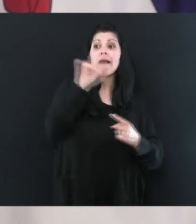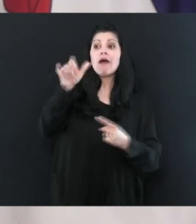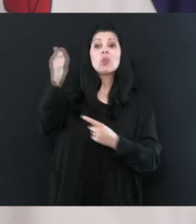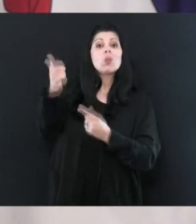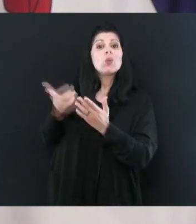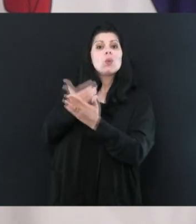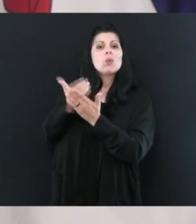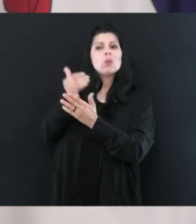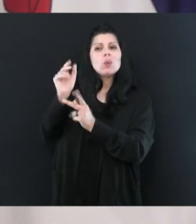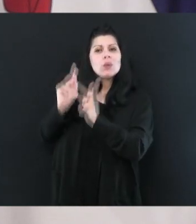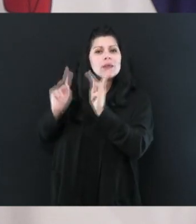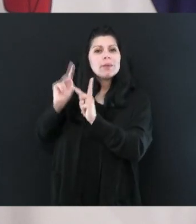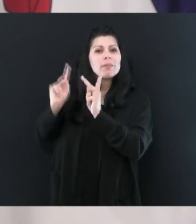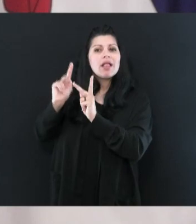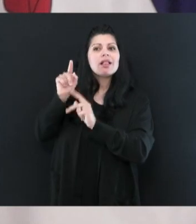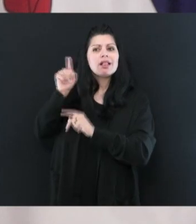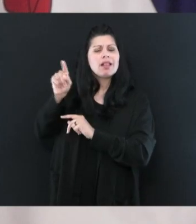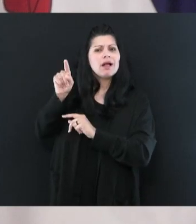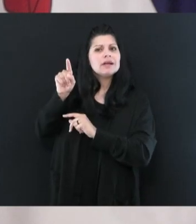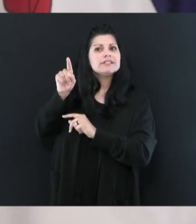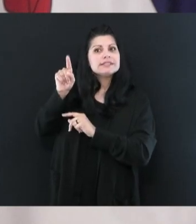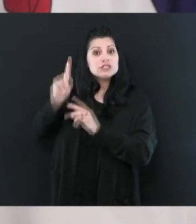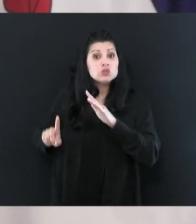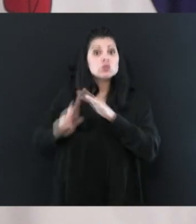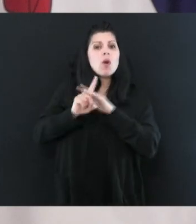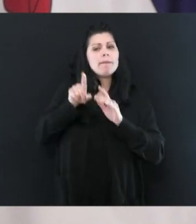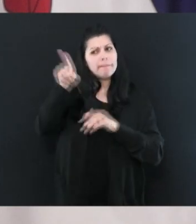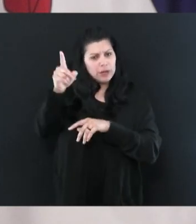always, everybody's wearing masks, and